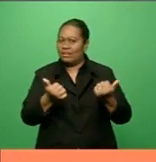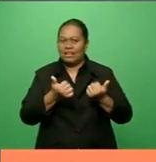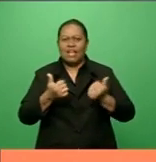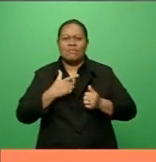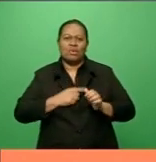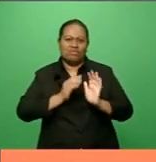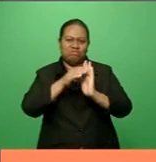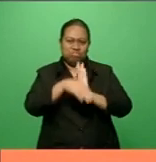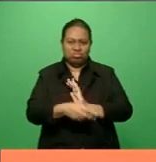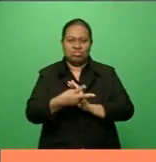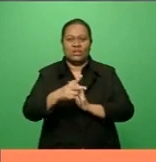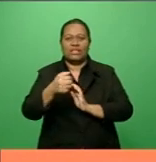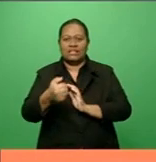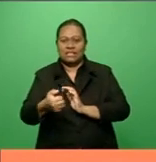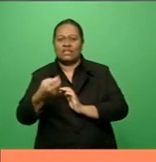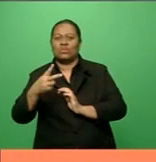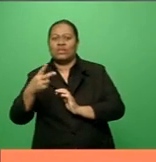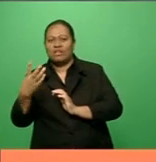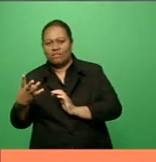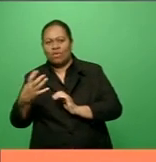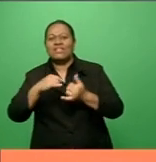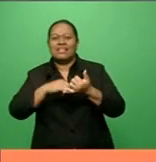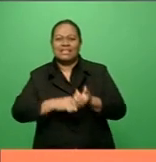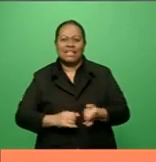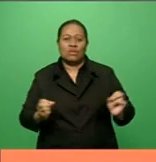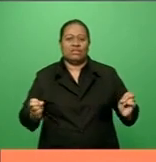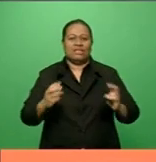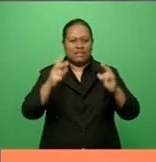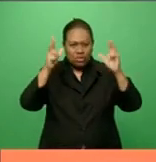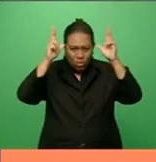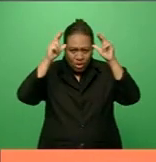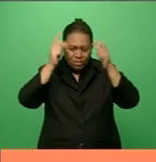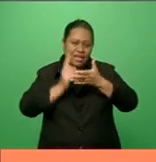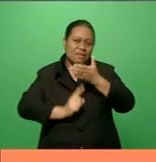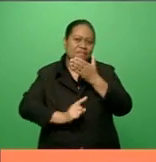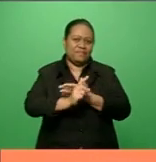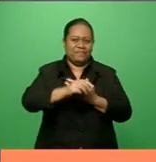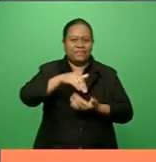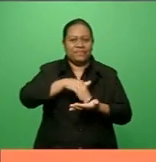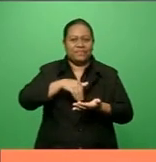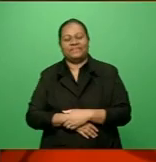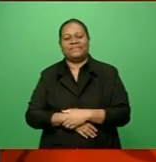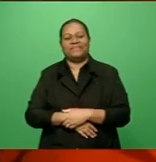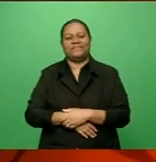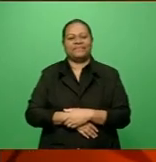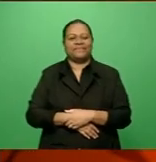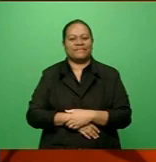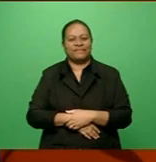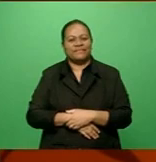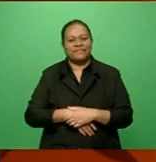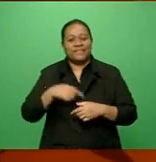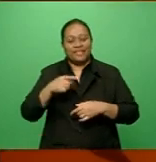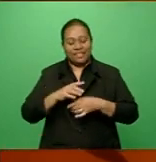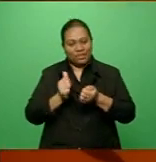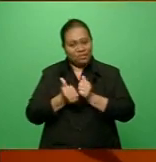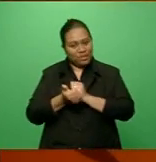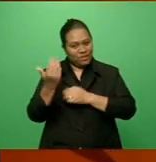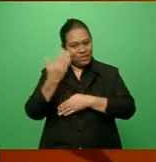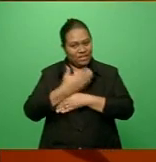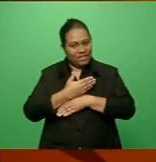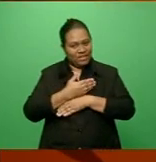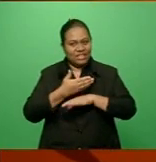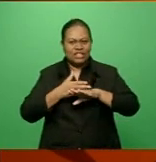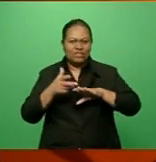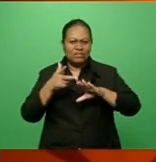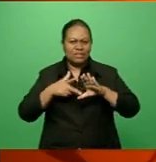down 26-24 to South Sydney Rabbitohs in the NRL Round 18 clash last night. That's it from sports tonight. In